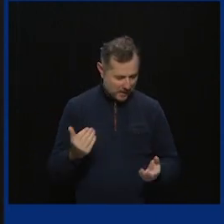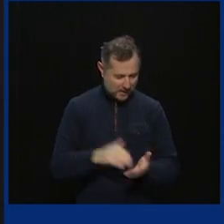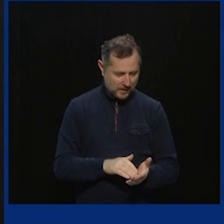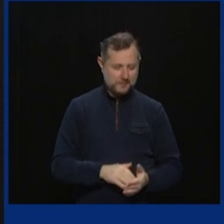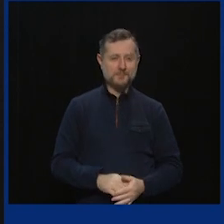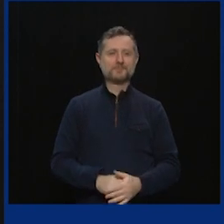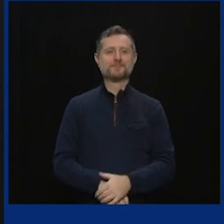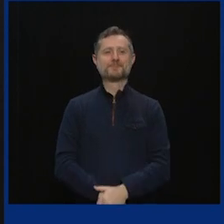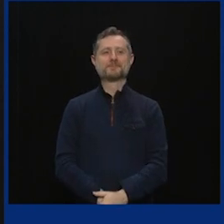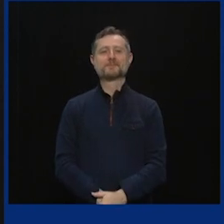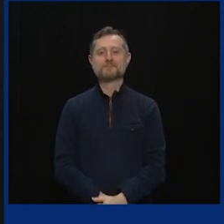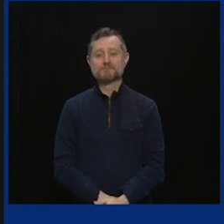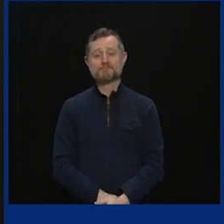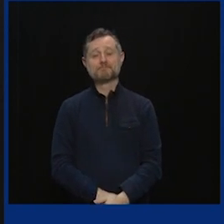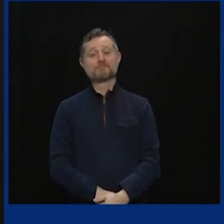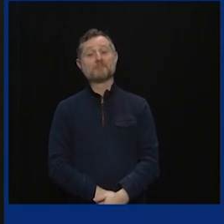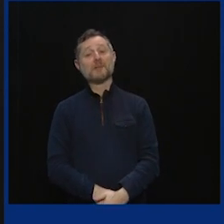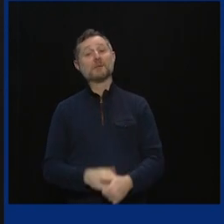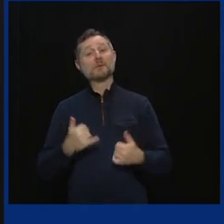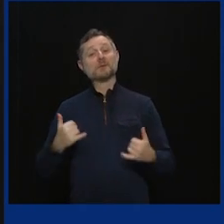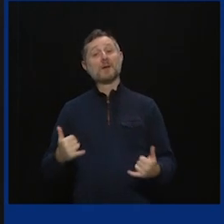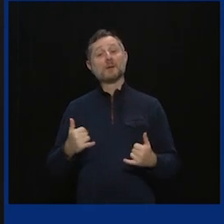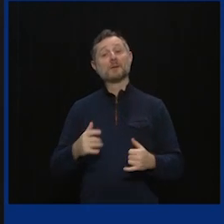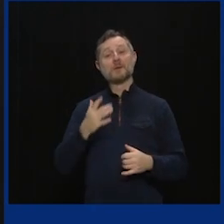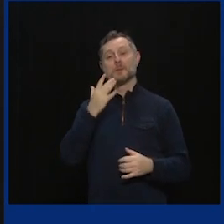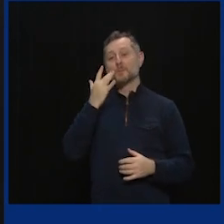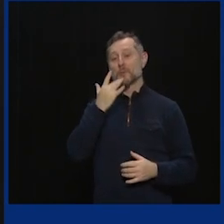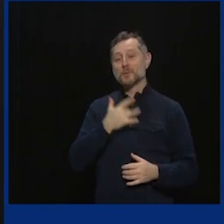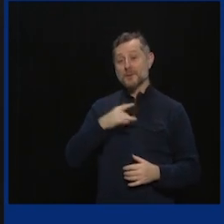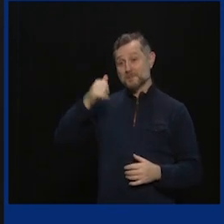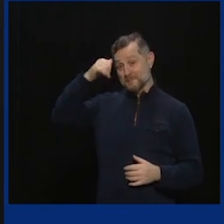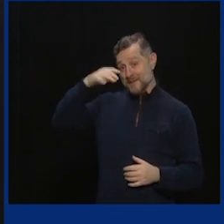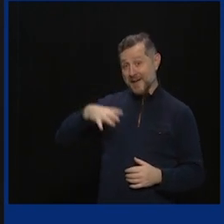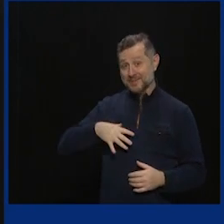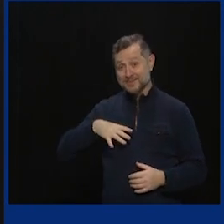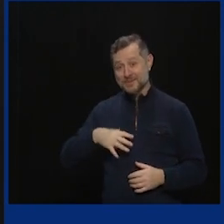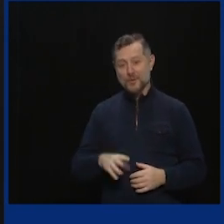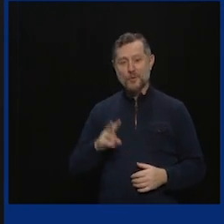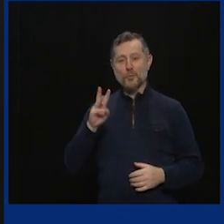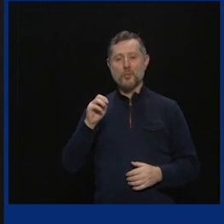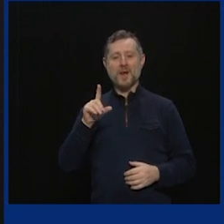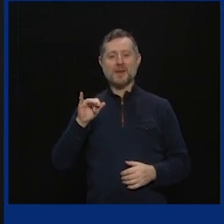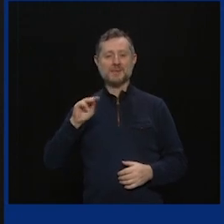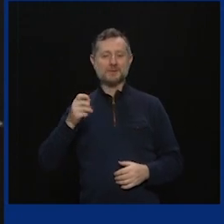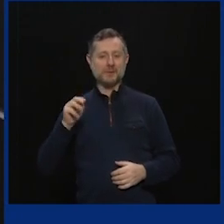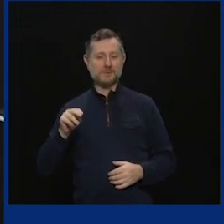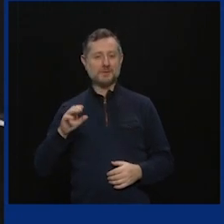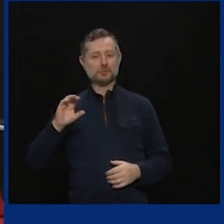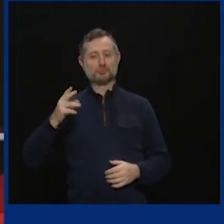Now we're going to hear from the birthday man, Wellington Chen, REDC council member and head of the bid.